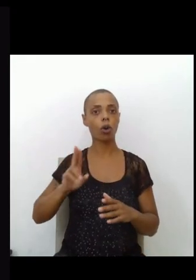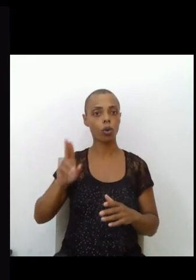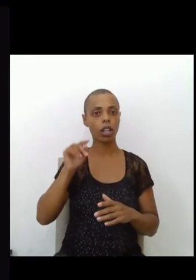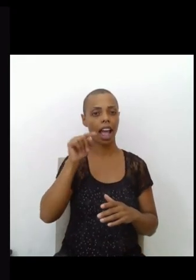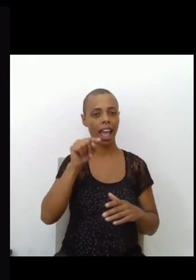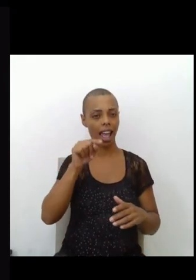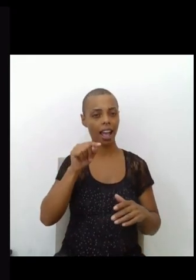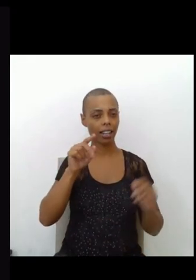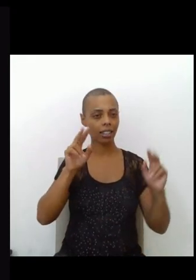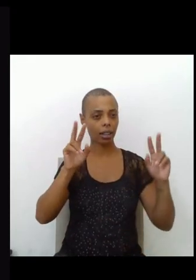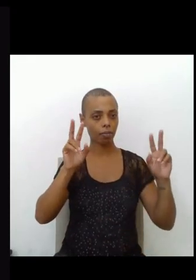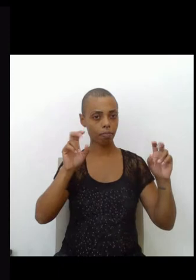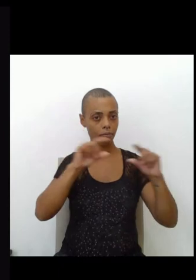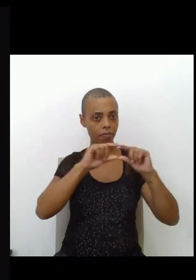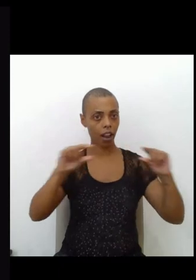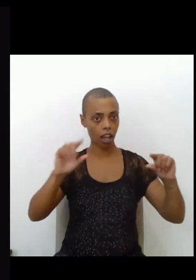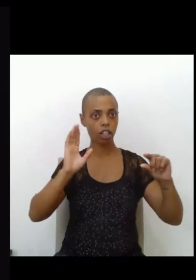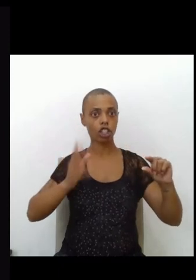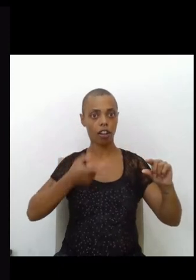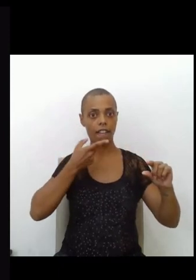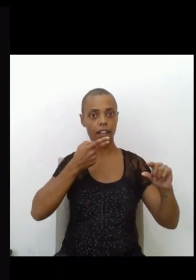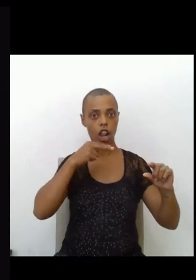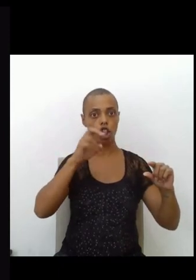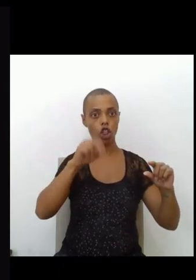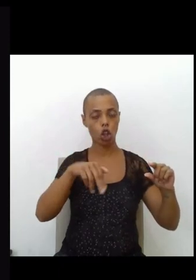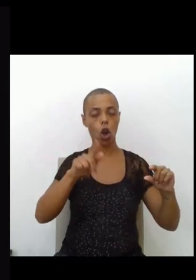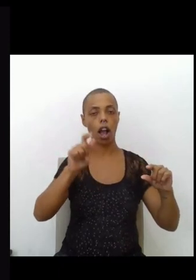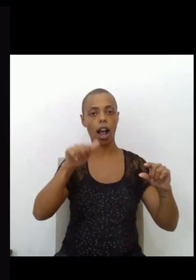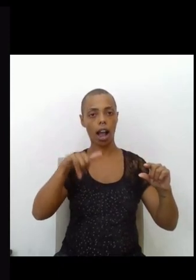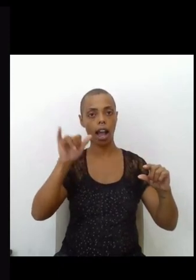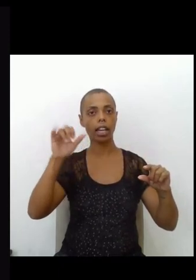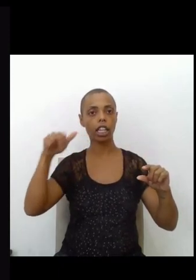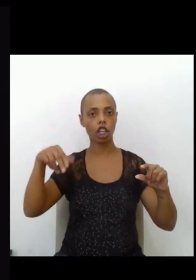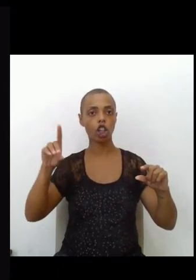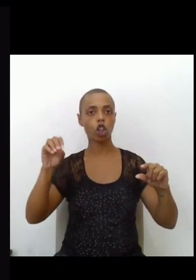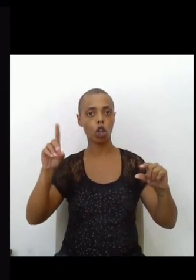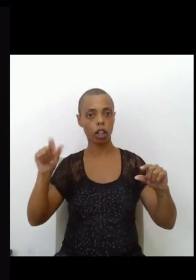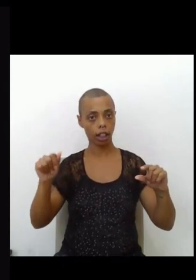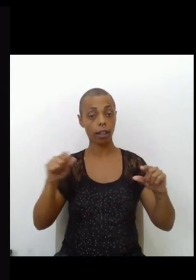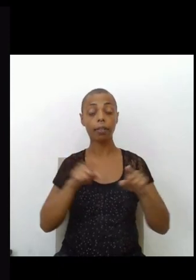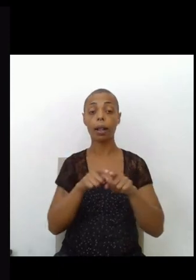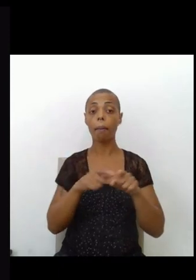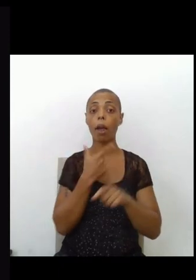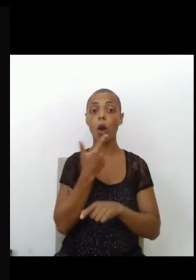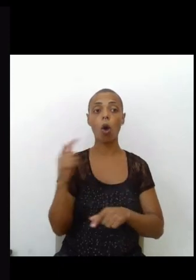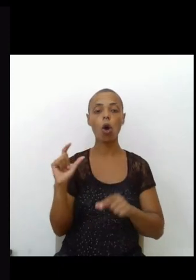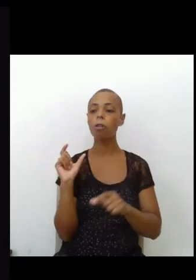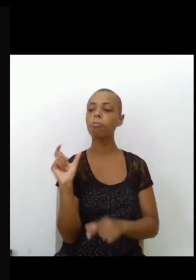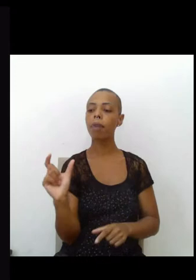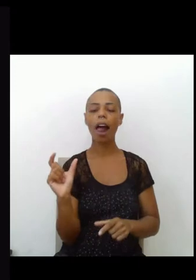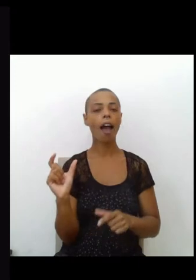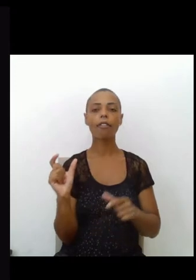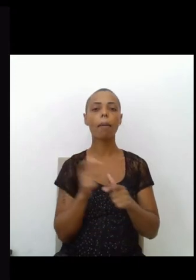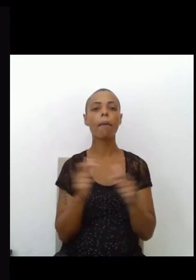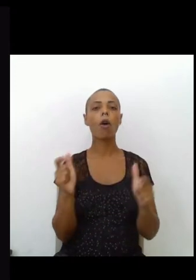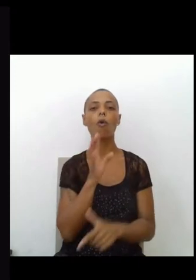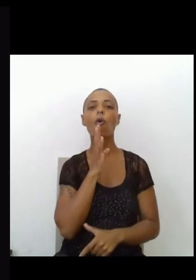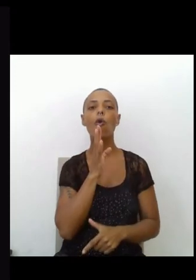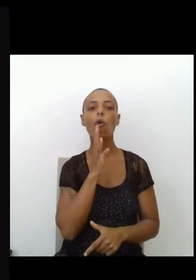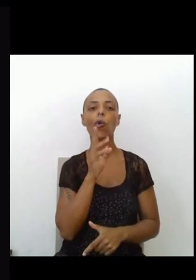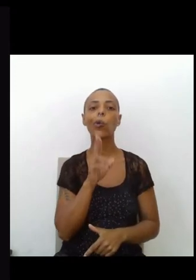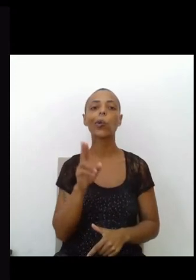daughter a term I traced to be used popularly among